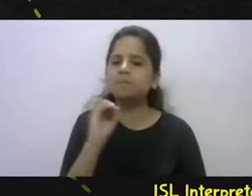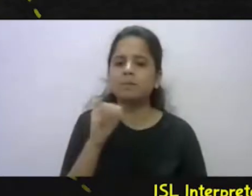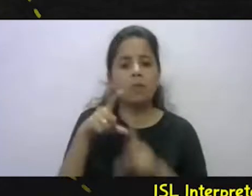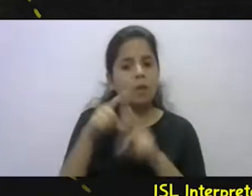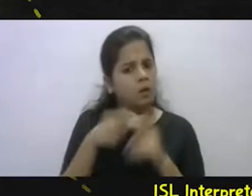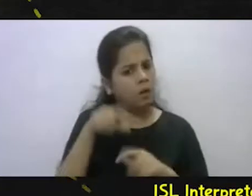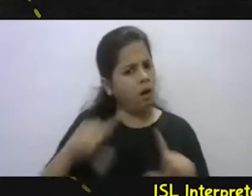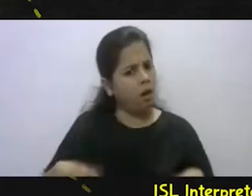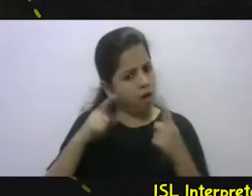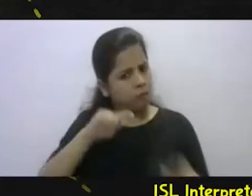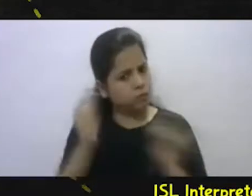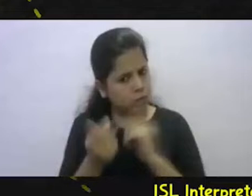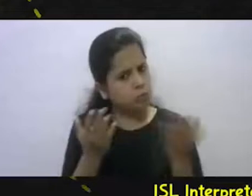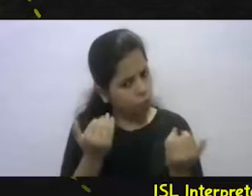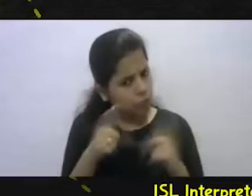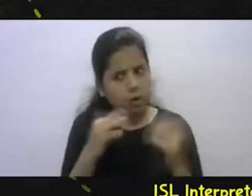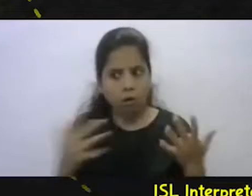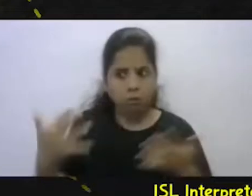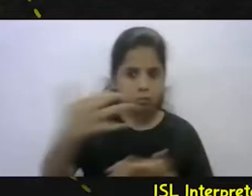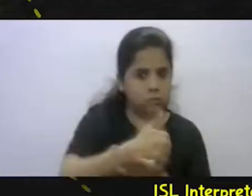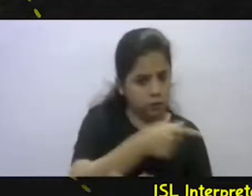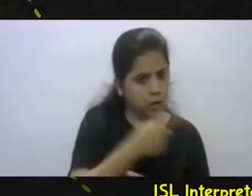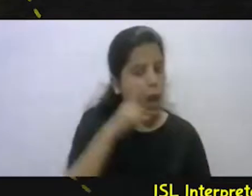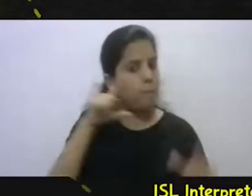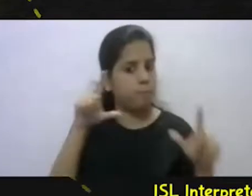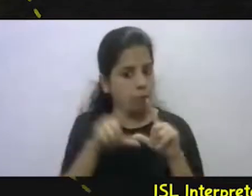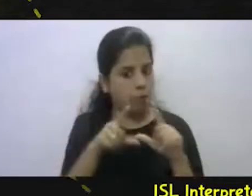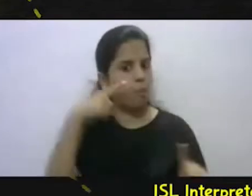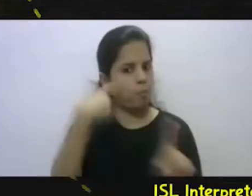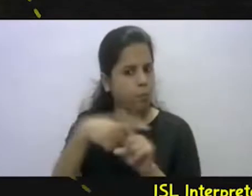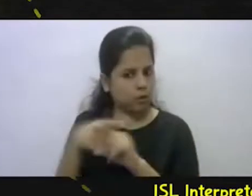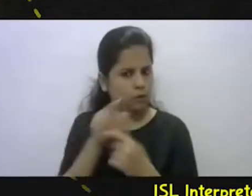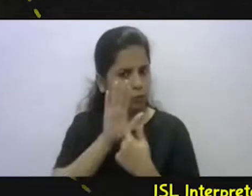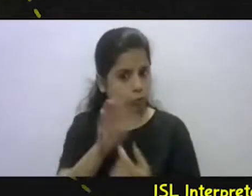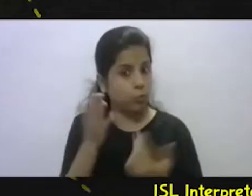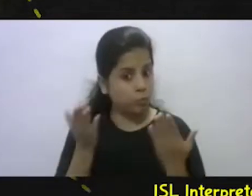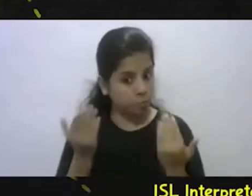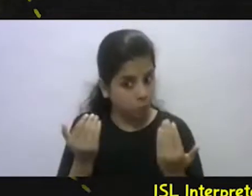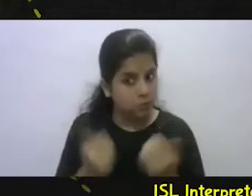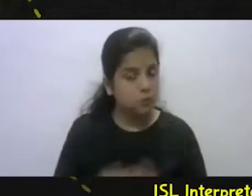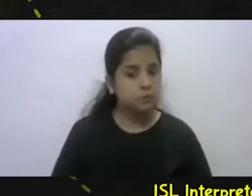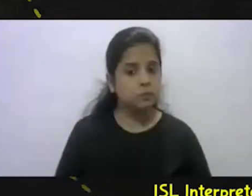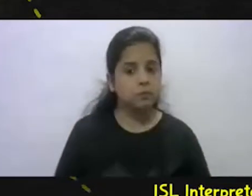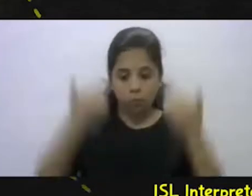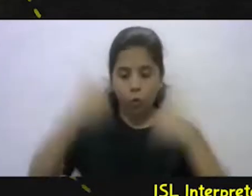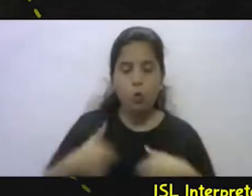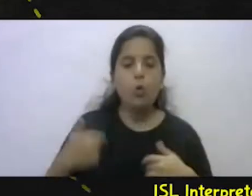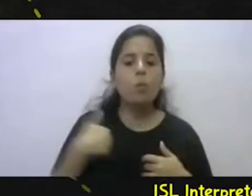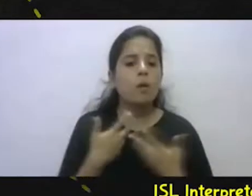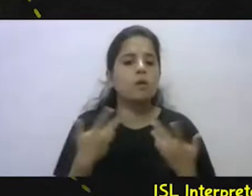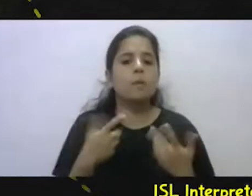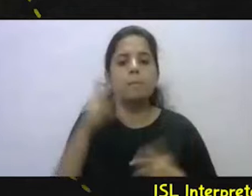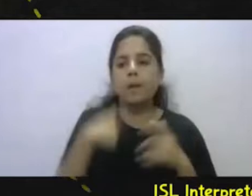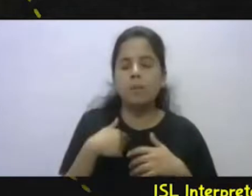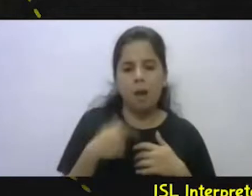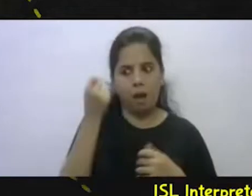of people? Can data prove a positivity into the human personalities when you relate with